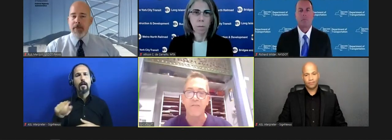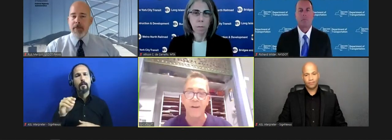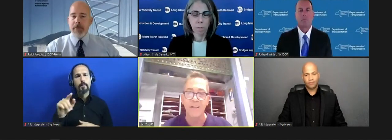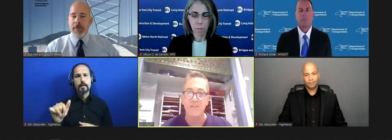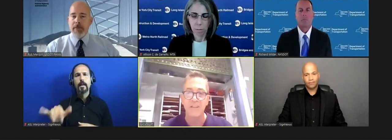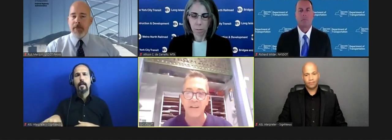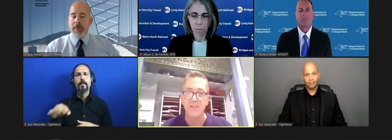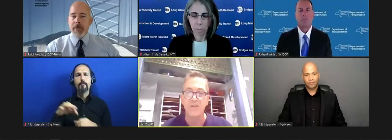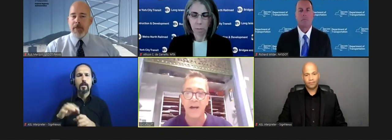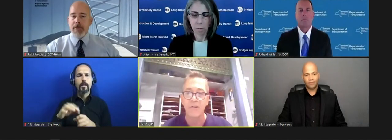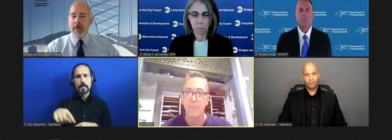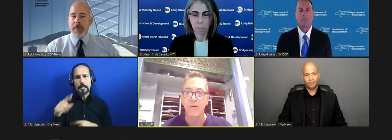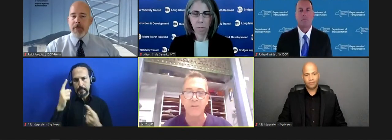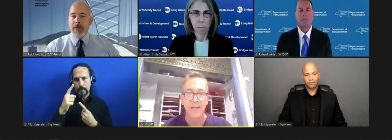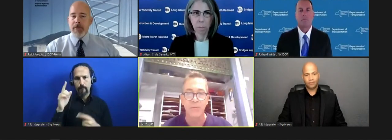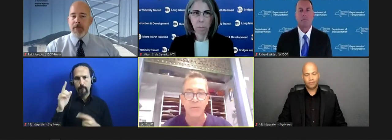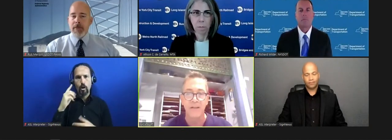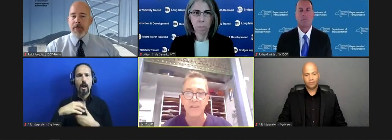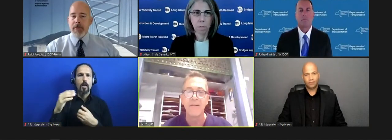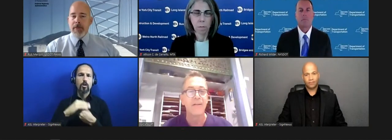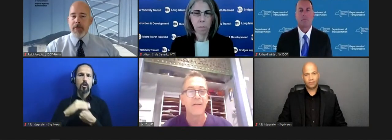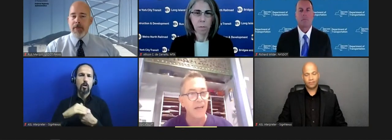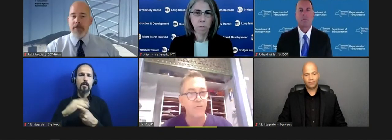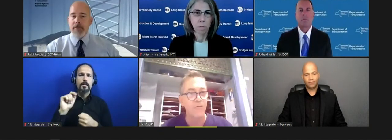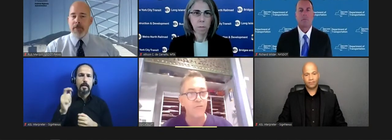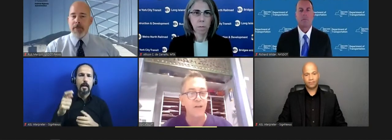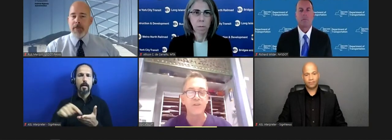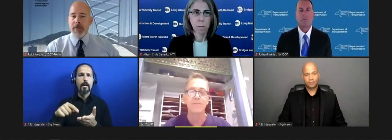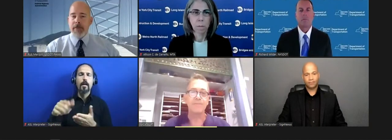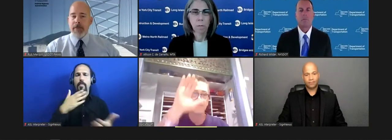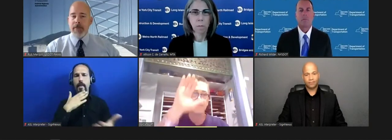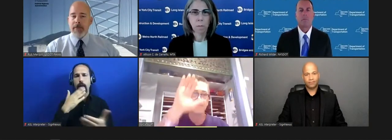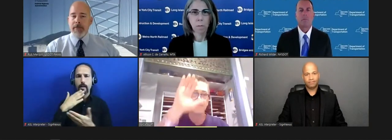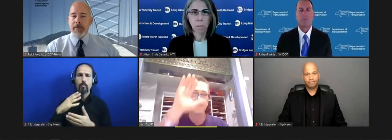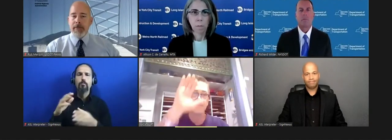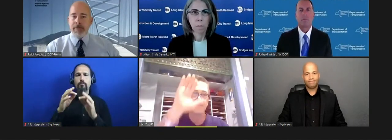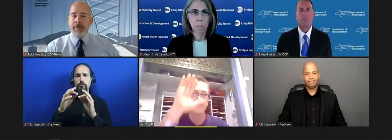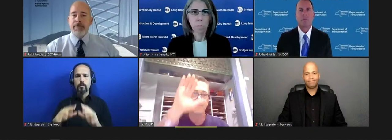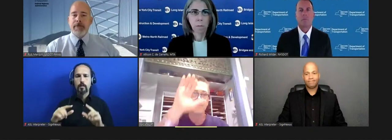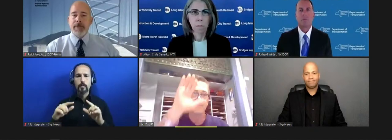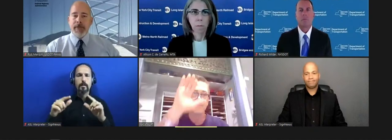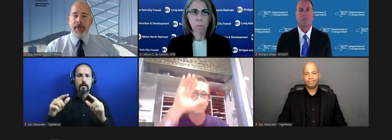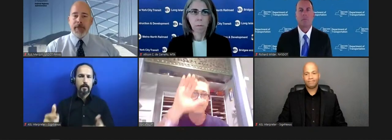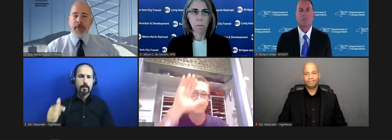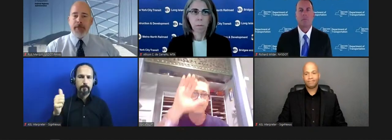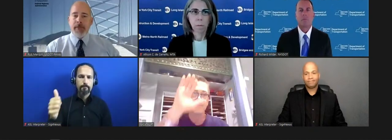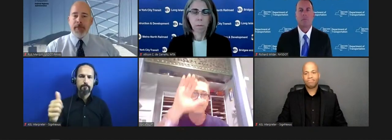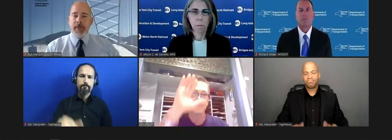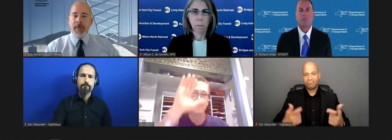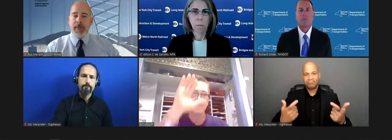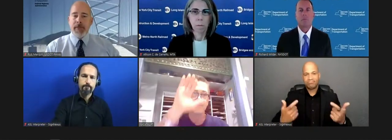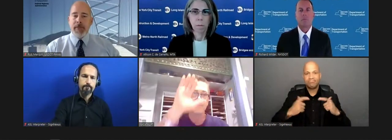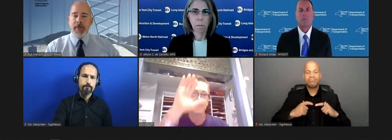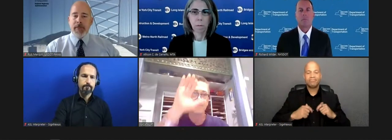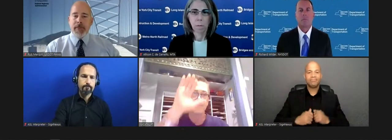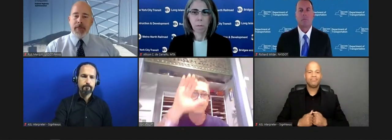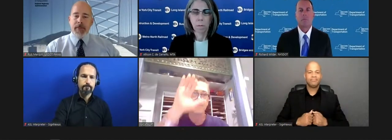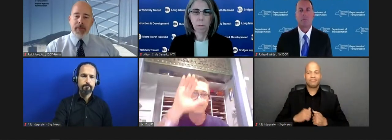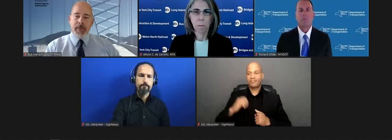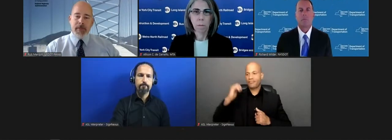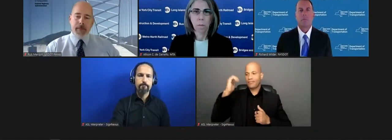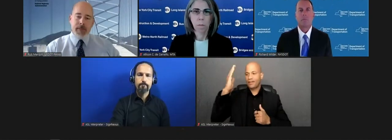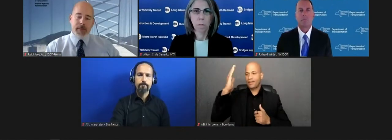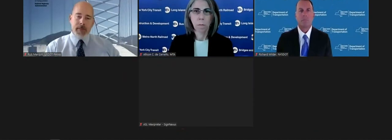officials to Grant Fair consideration to Outer Borough taxpayers thank you very much our next speaker is